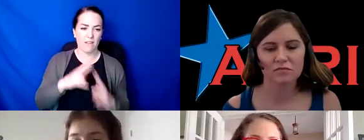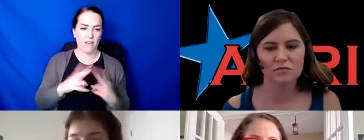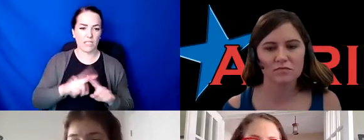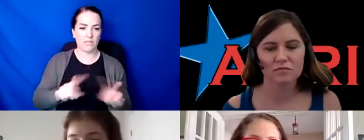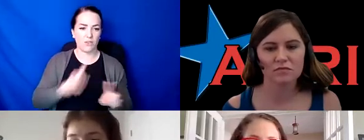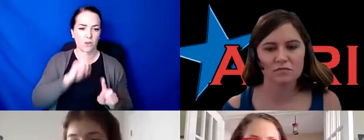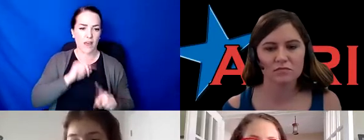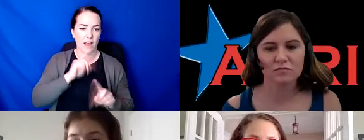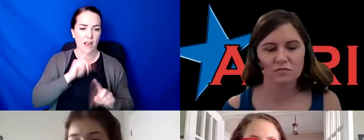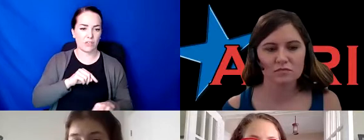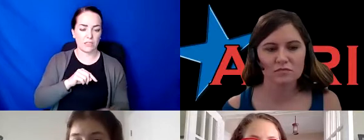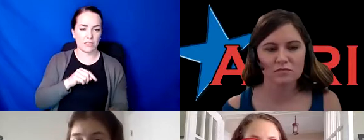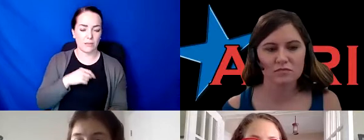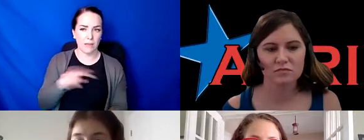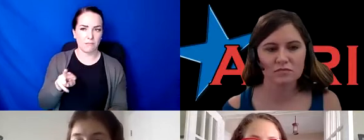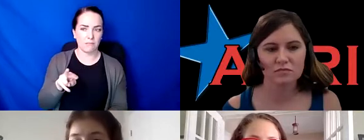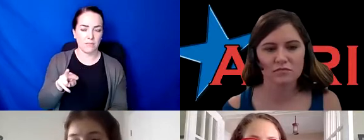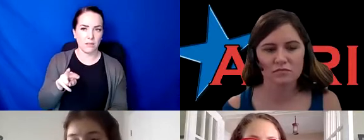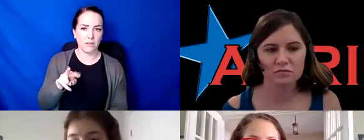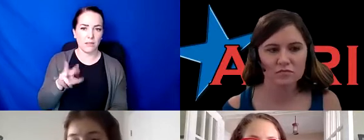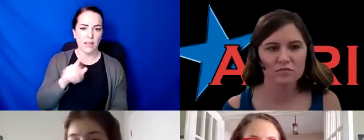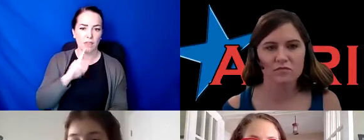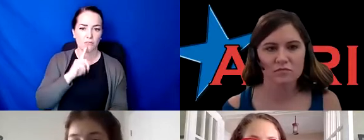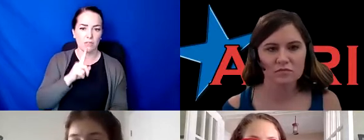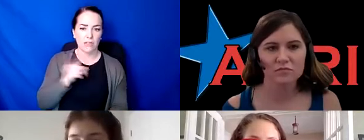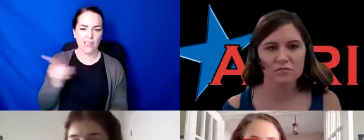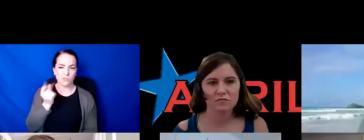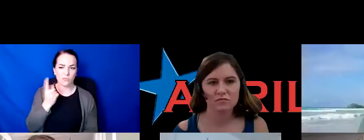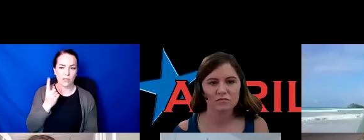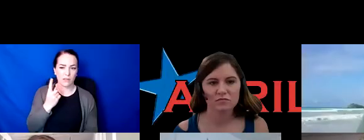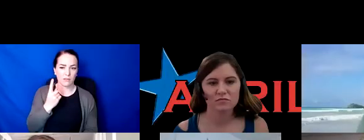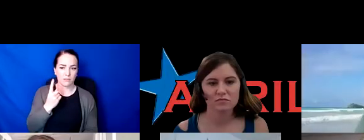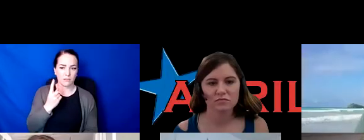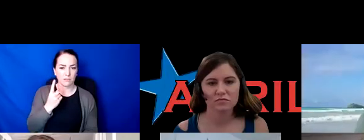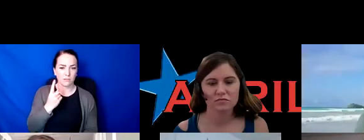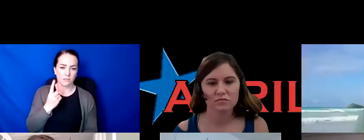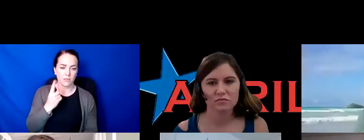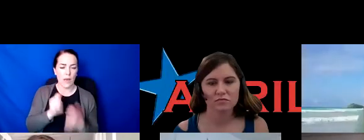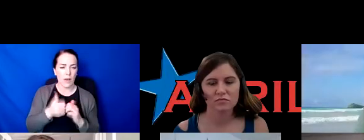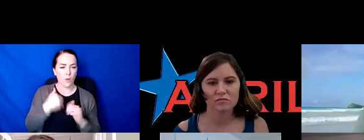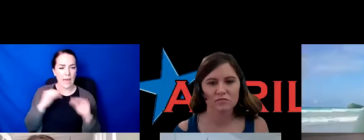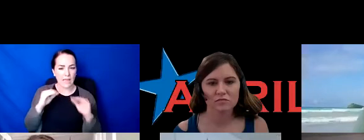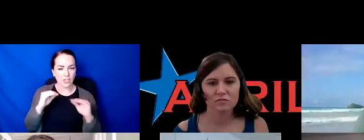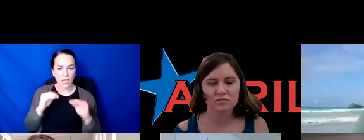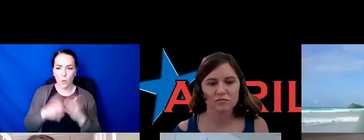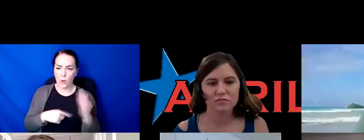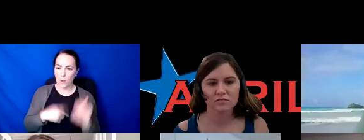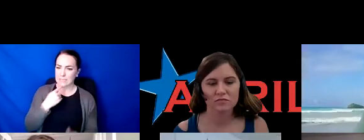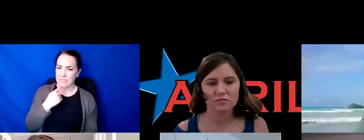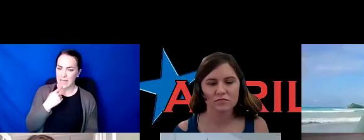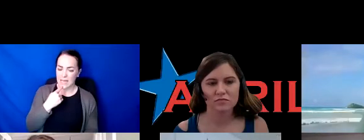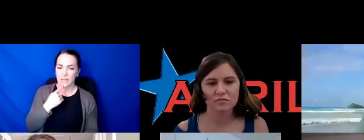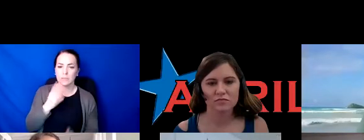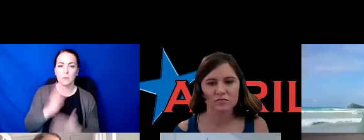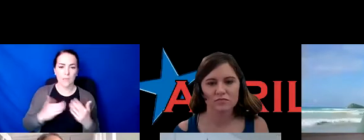like, well, they don't really understand. So how do I educate or what do I say? So some youth